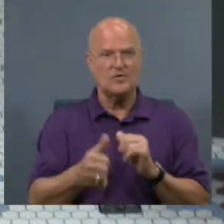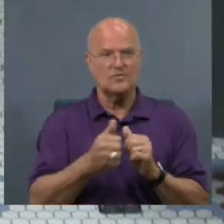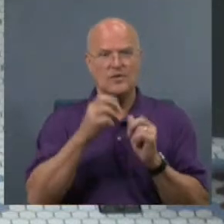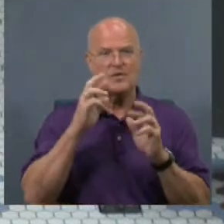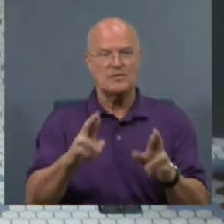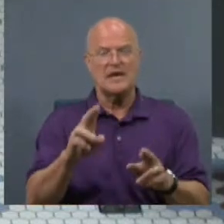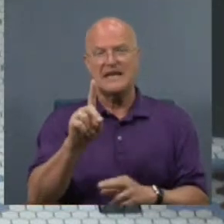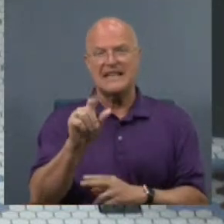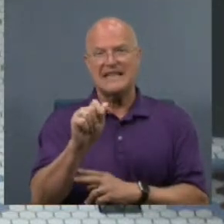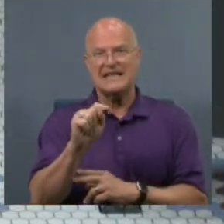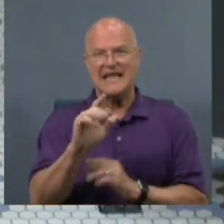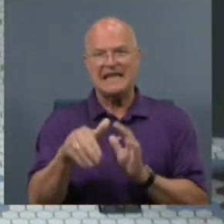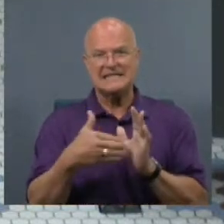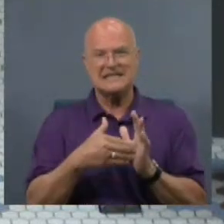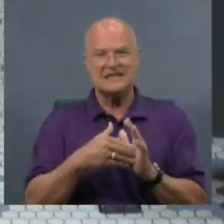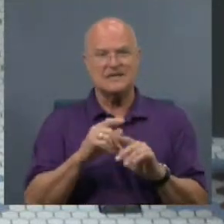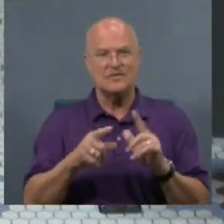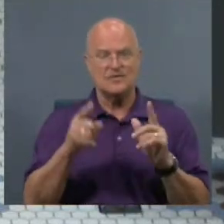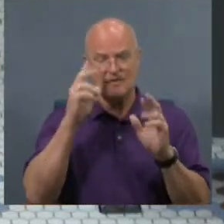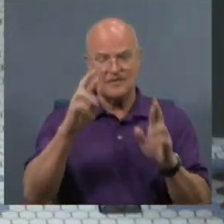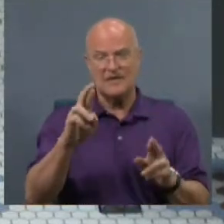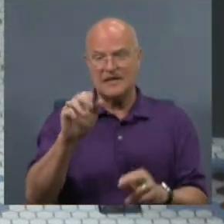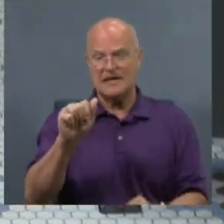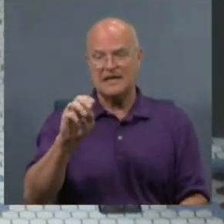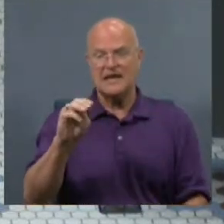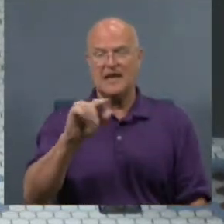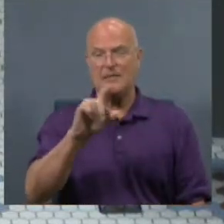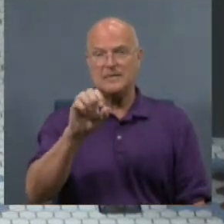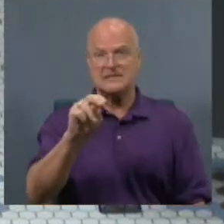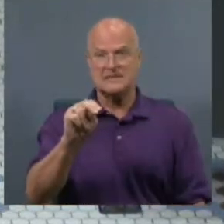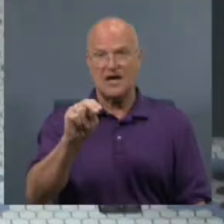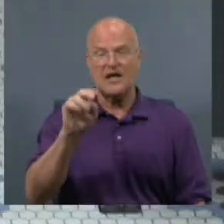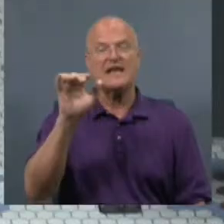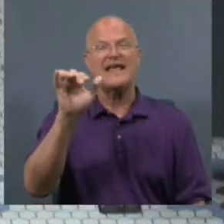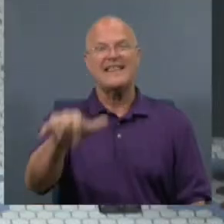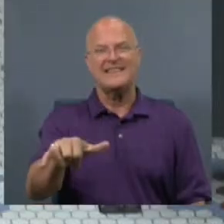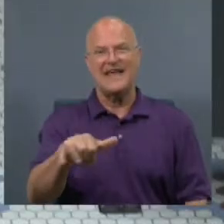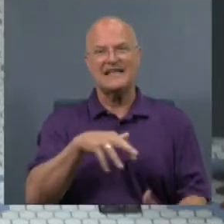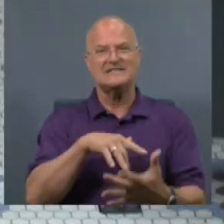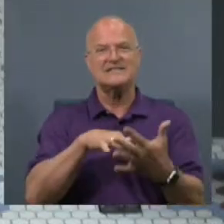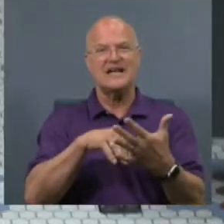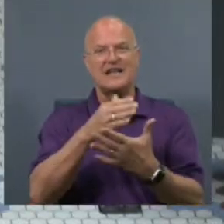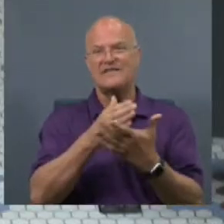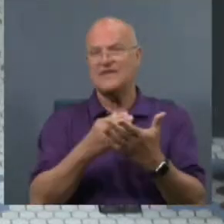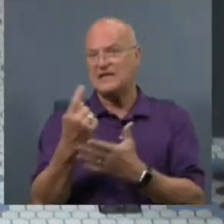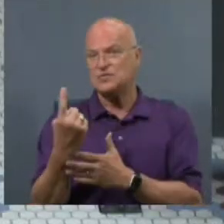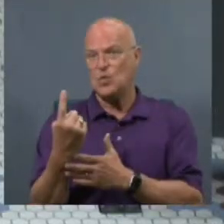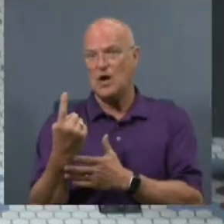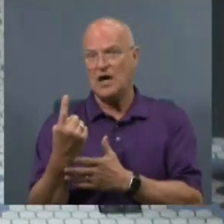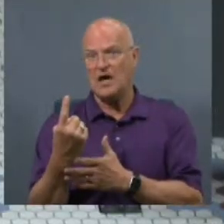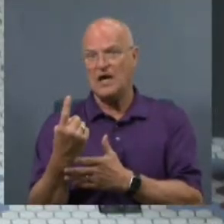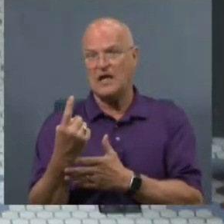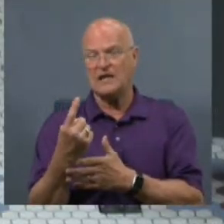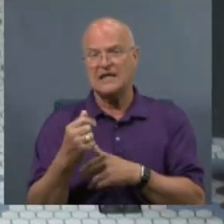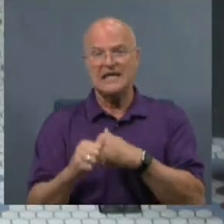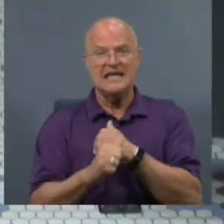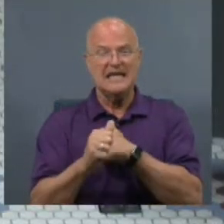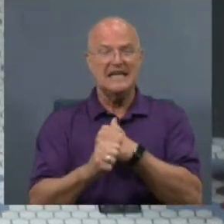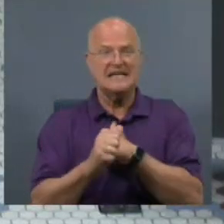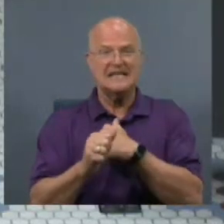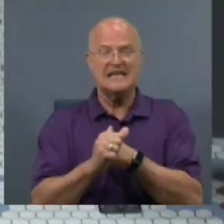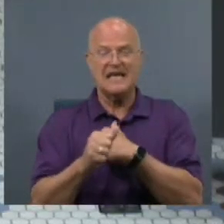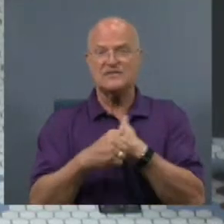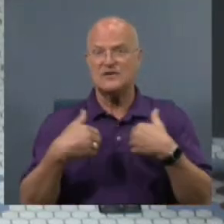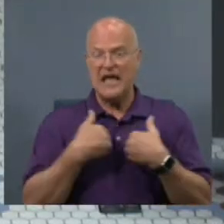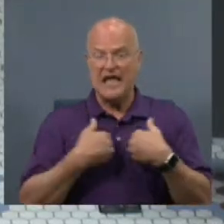respect to the data center. Right. Now, with respect to Amazon, again, those studies, the phase ones, the endangered species